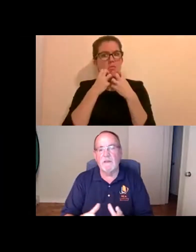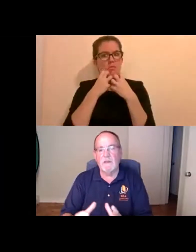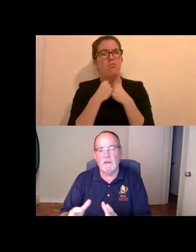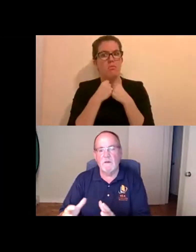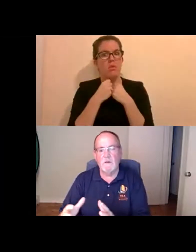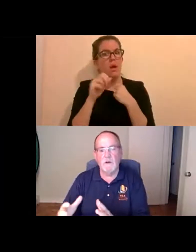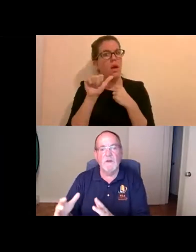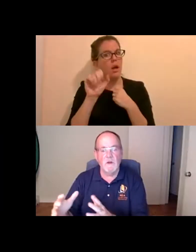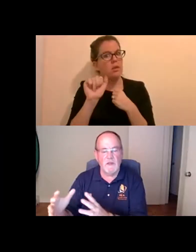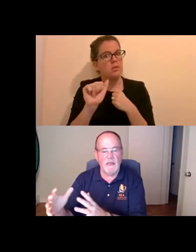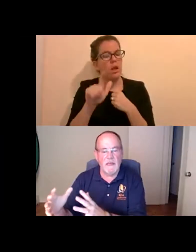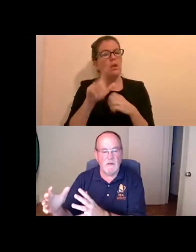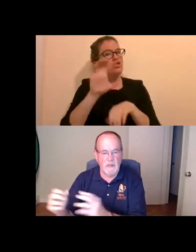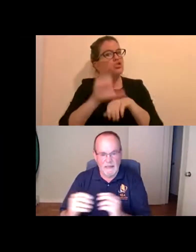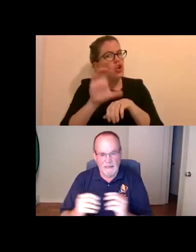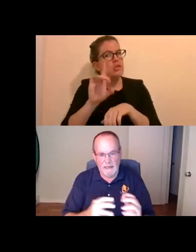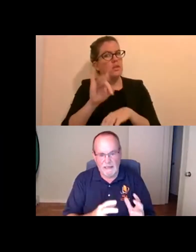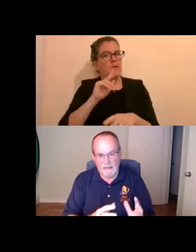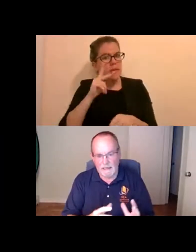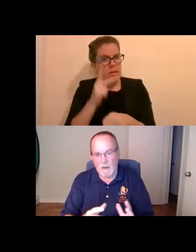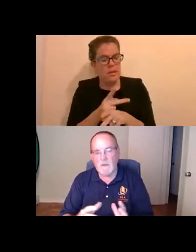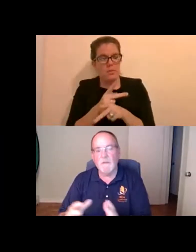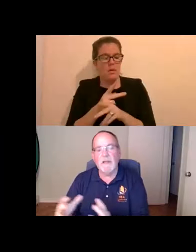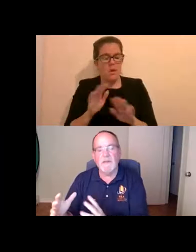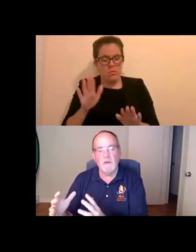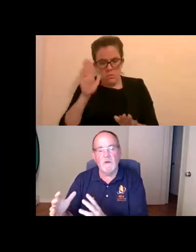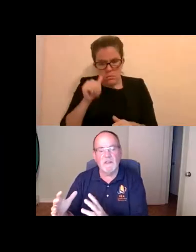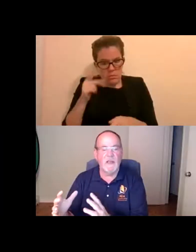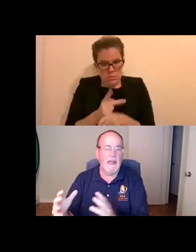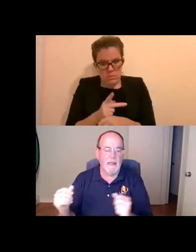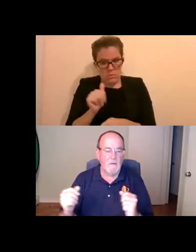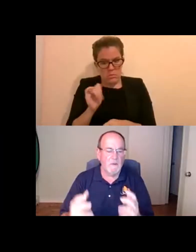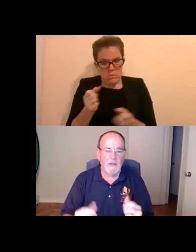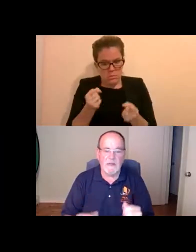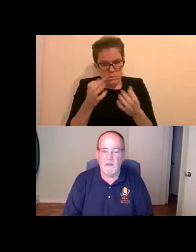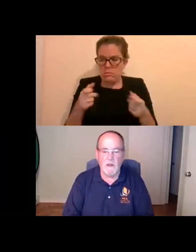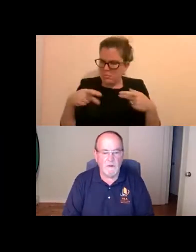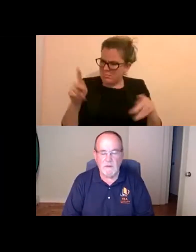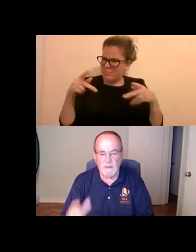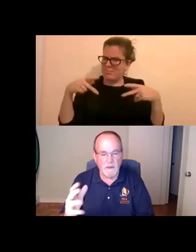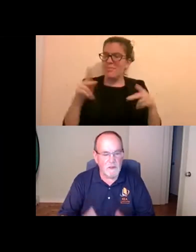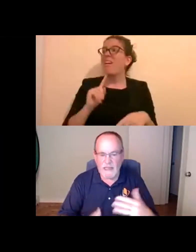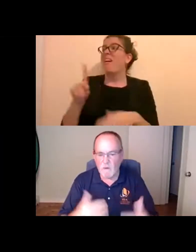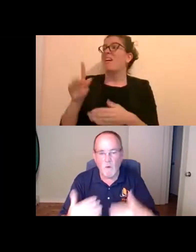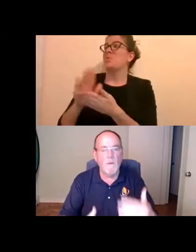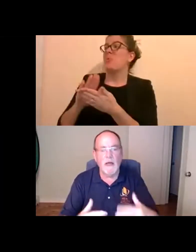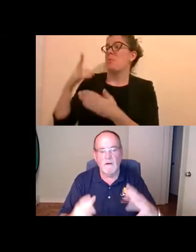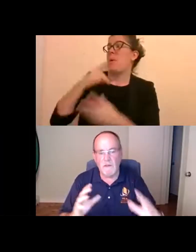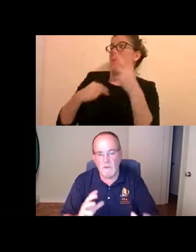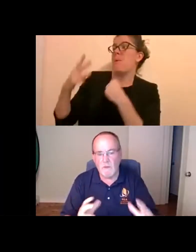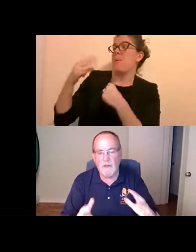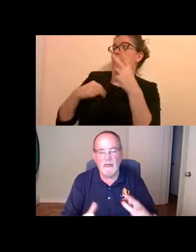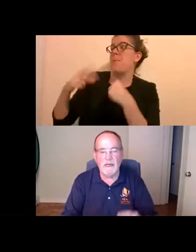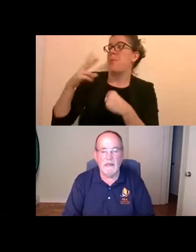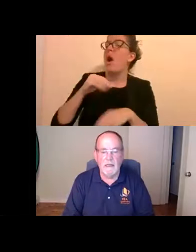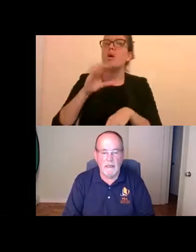kept, during those days, that was the place that you could sign. That was the place that no one would, that you had role models and you